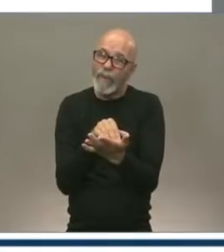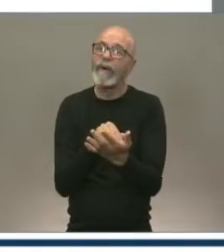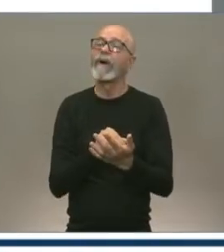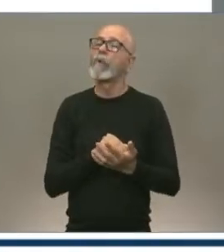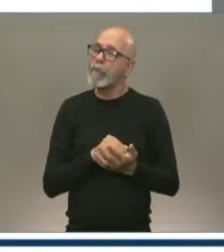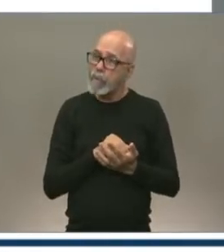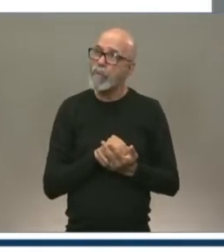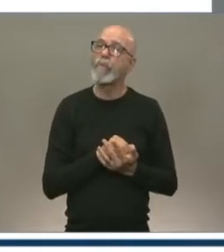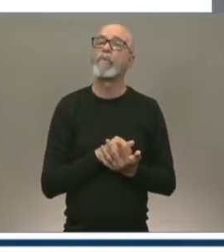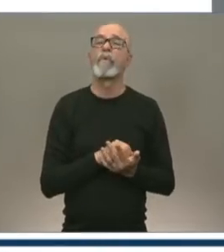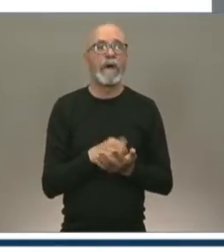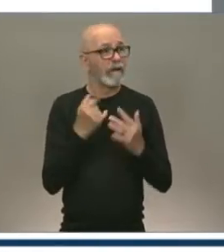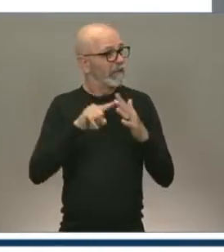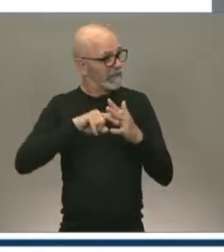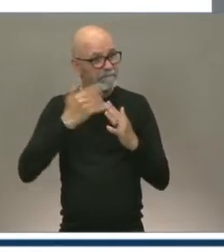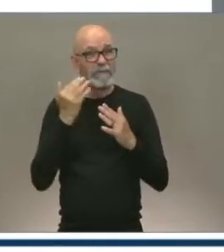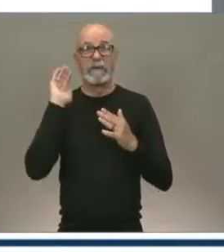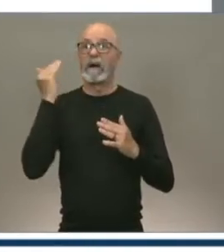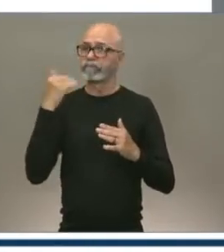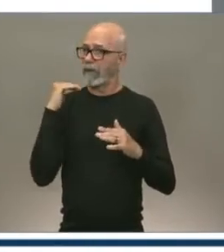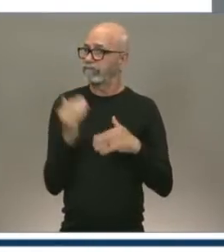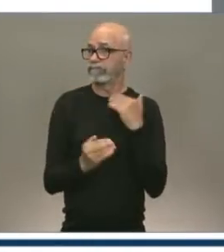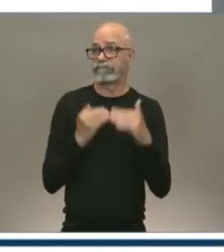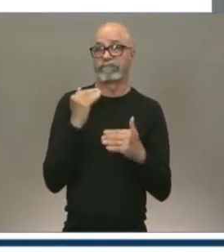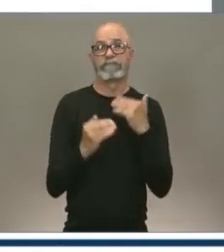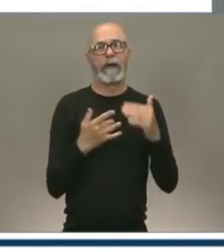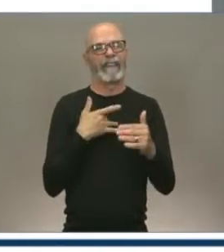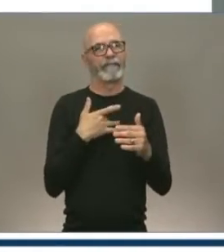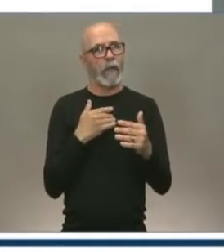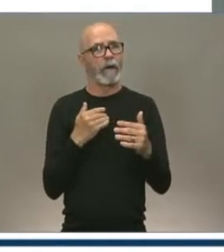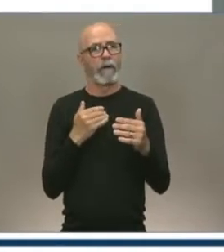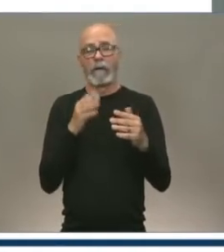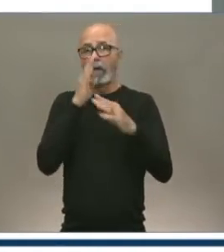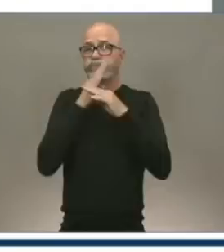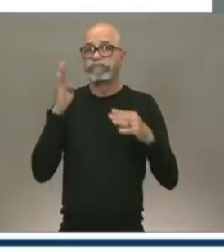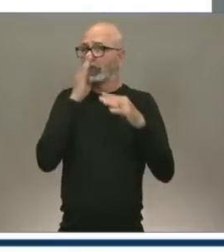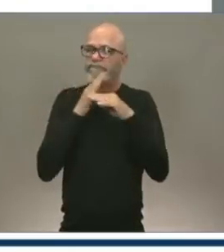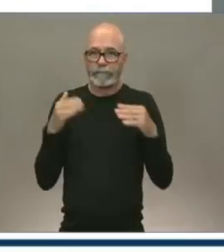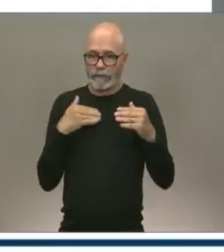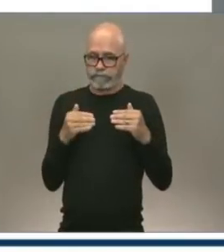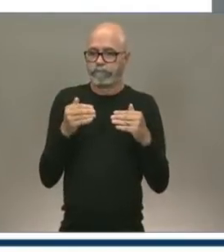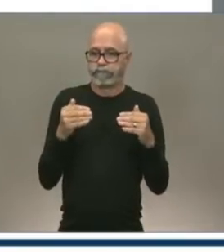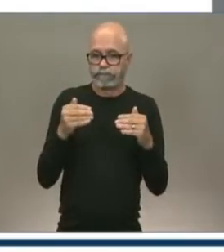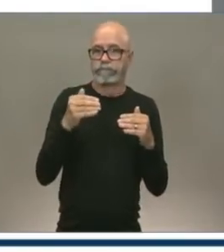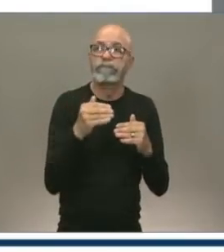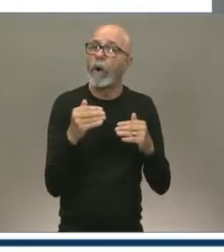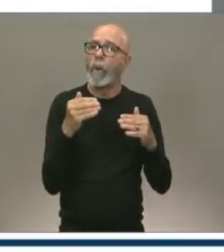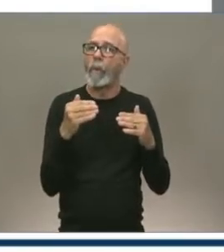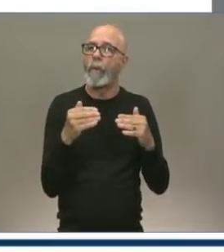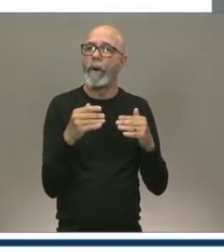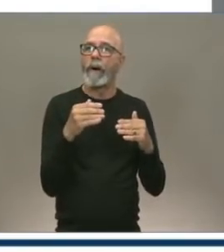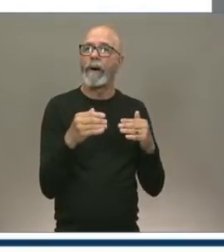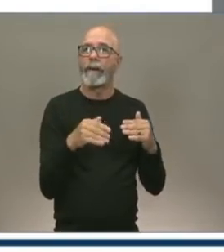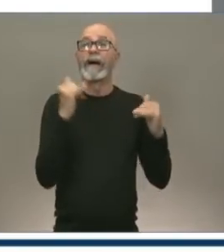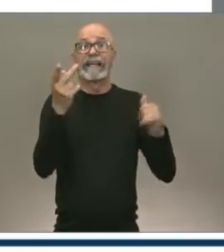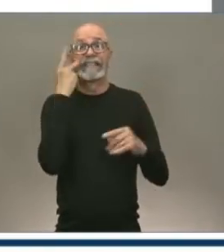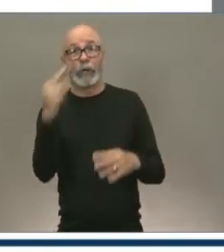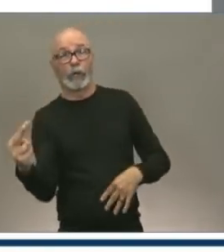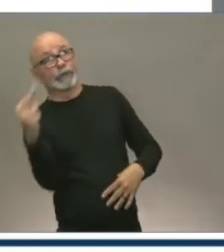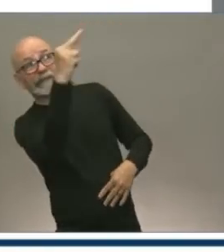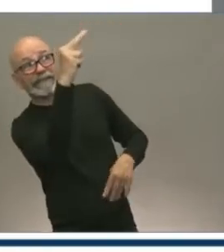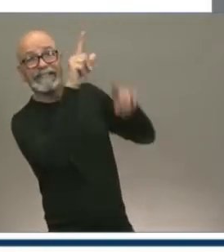some cases we're a little farther ahead than we anticipated. And if you look behind me, you'll see we're consistently delivering